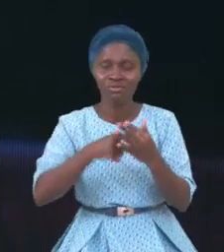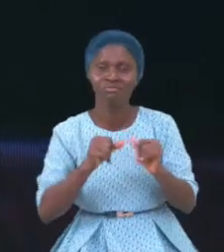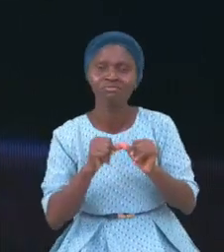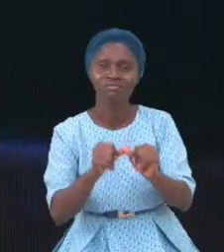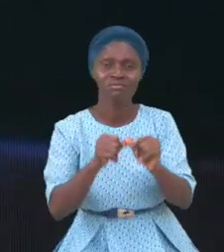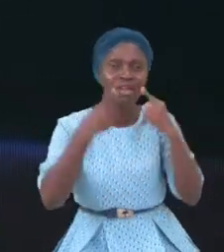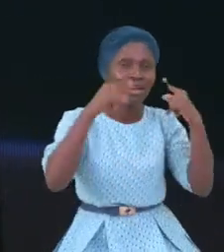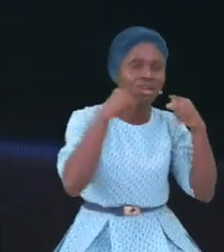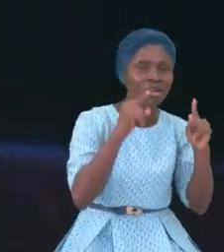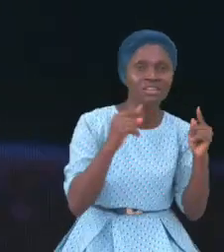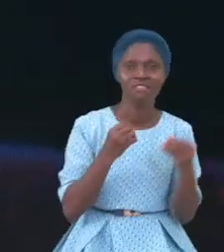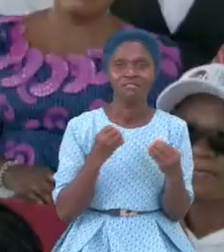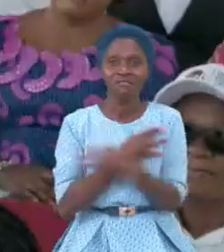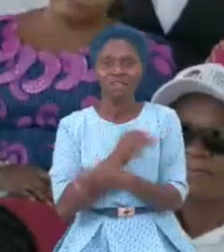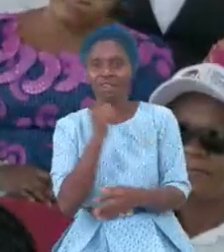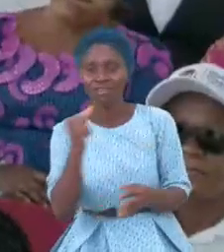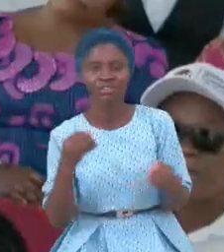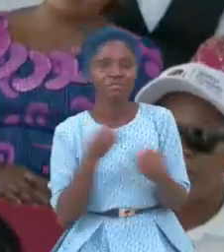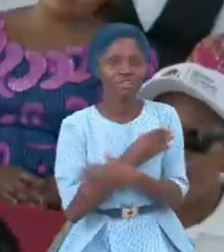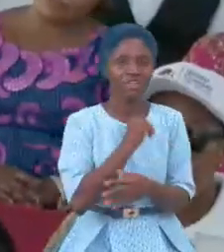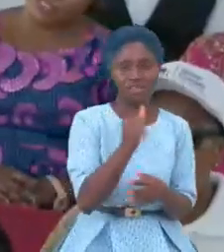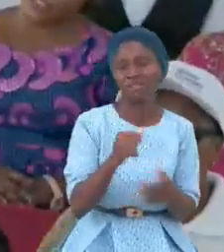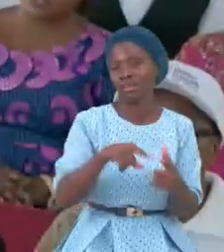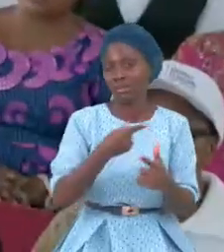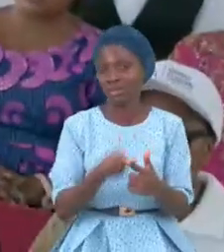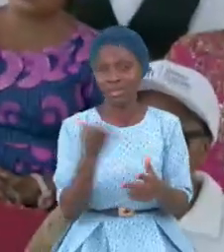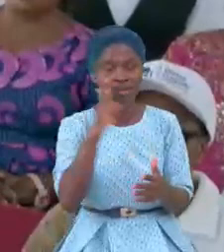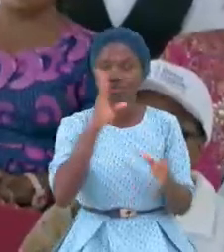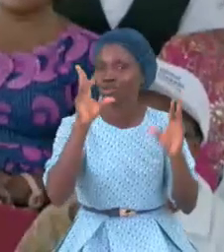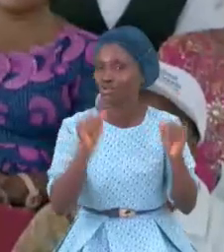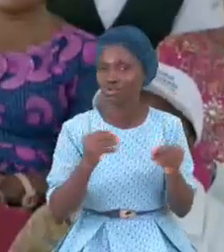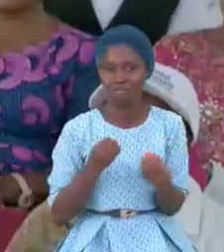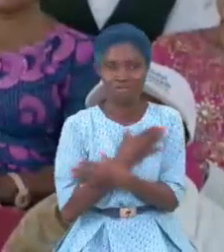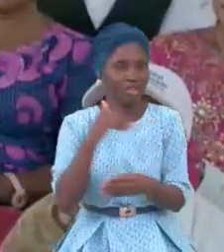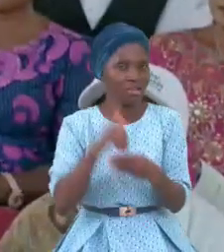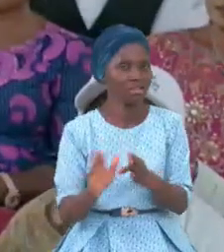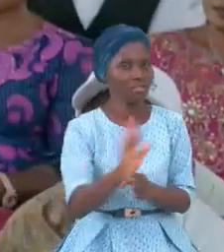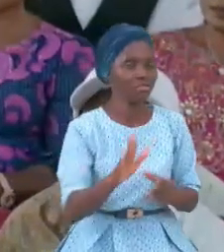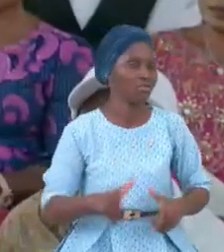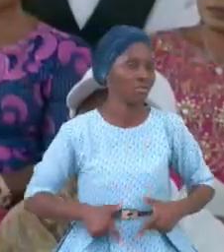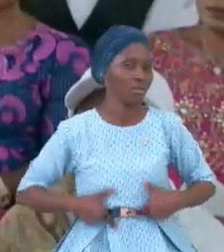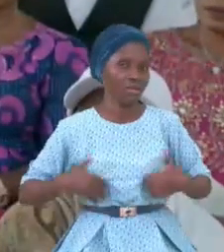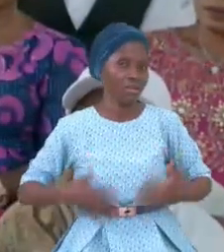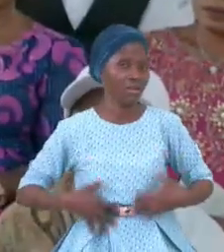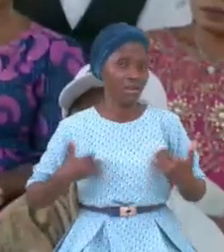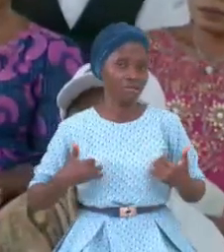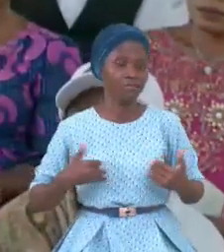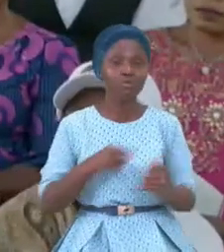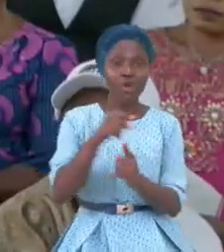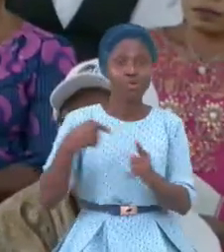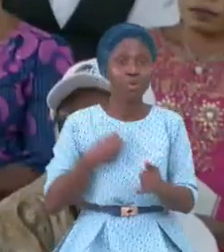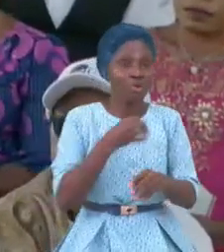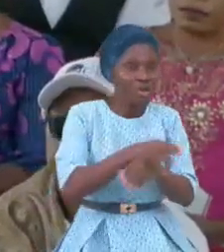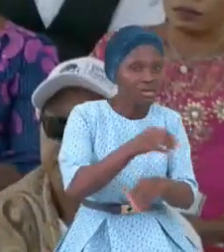life. I said there'll be no fear in your life. When we counsel people and we counsel them